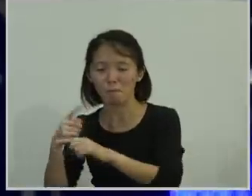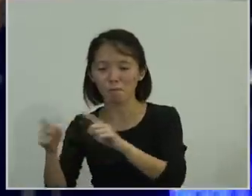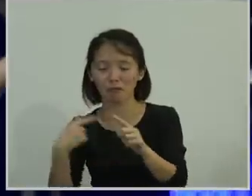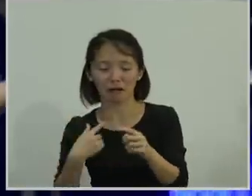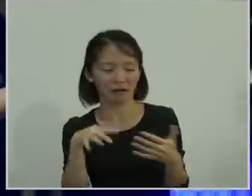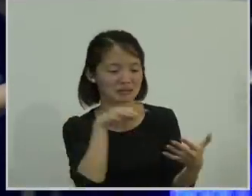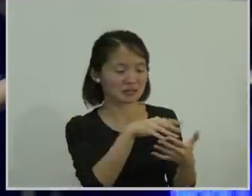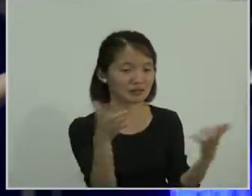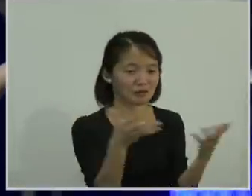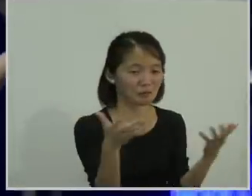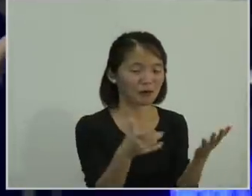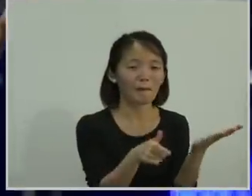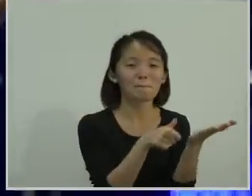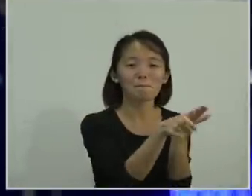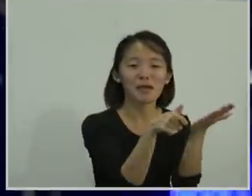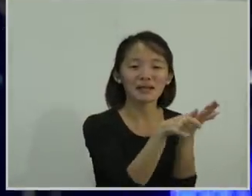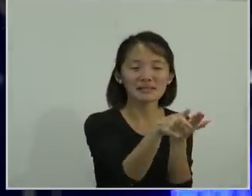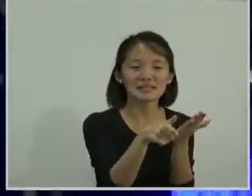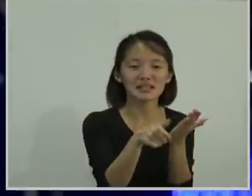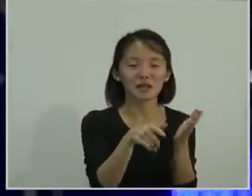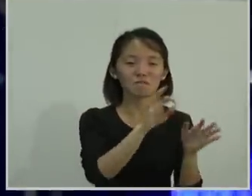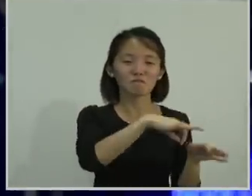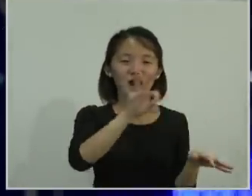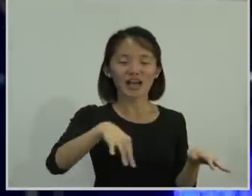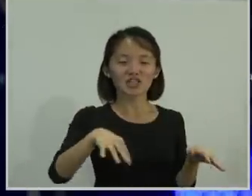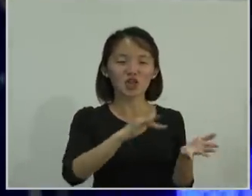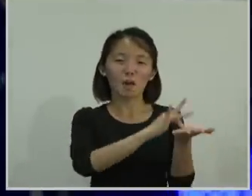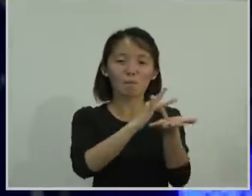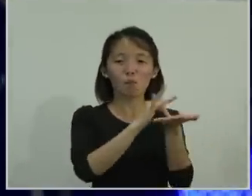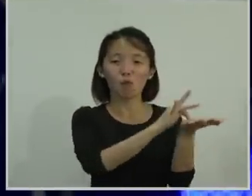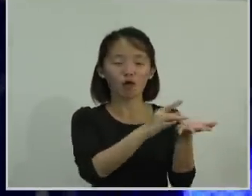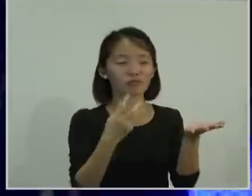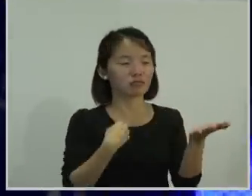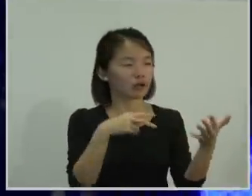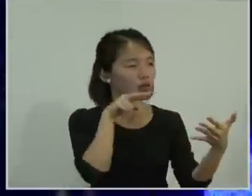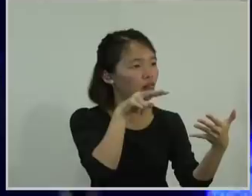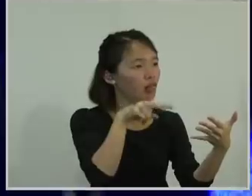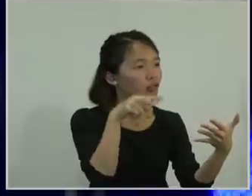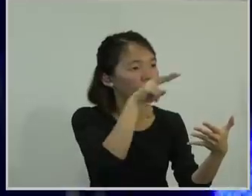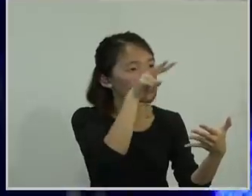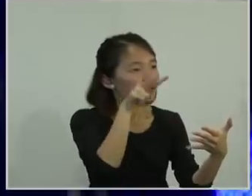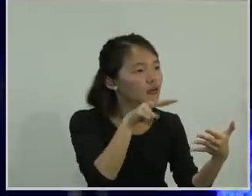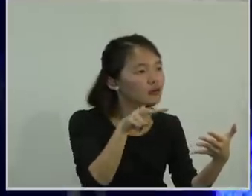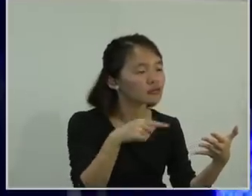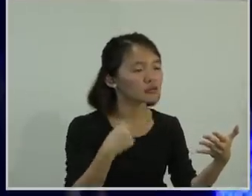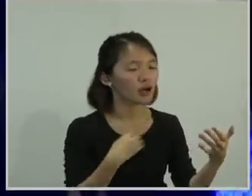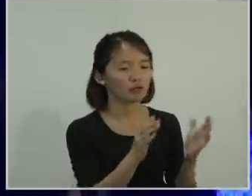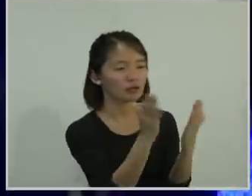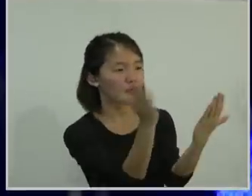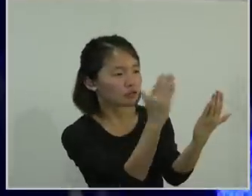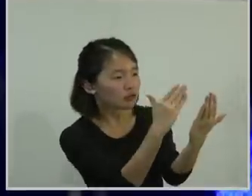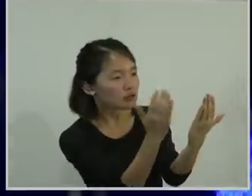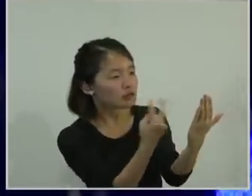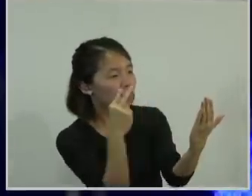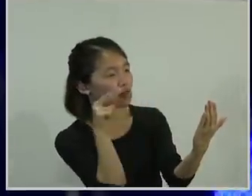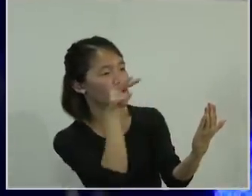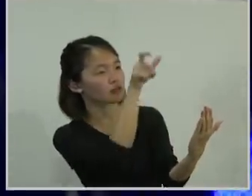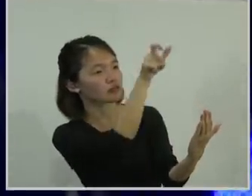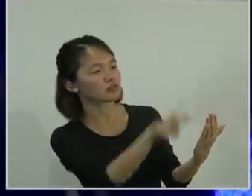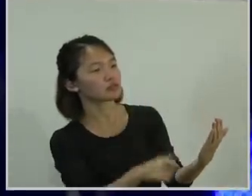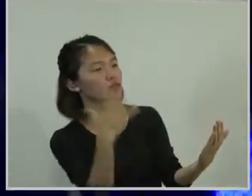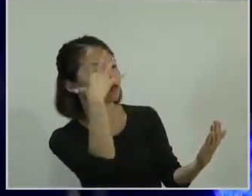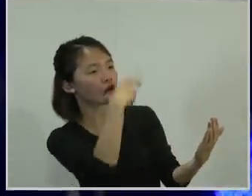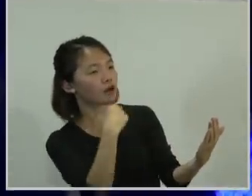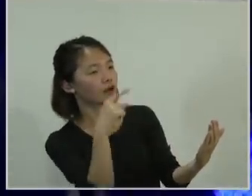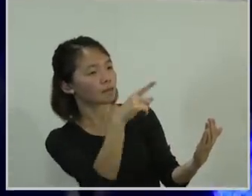bought magazines and picked out the prettiest faces, staring at them, thinking somehow